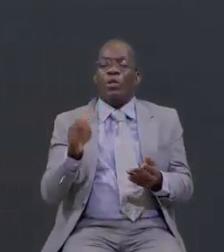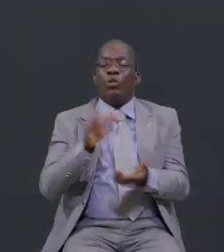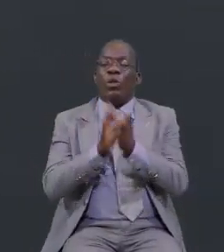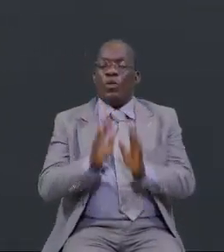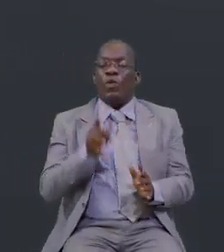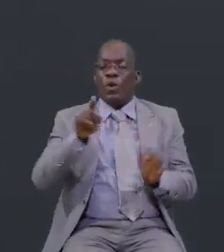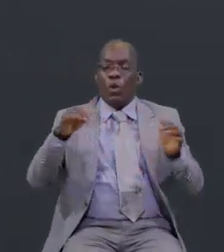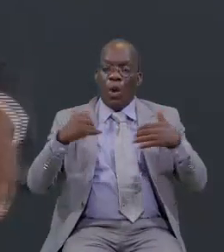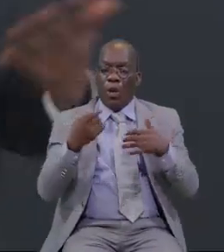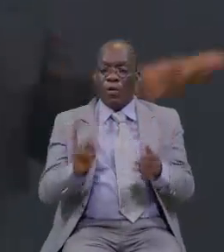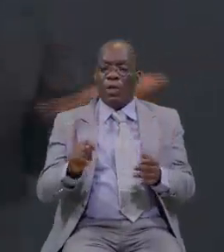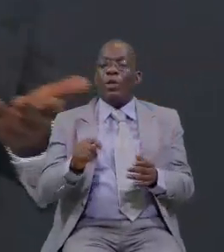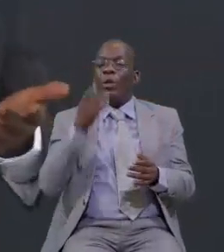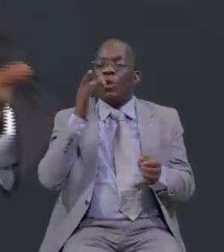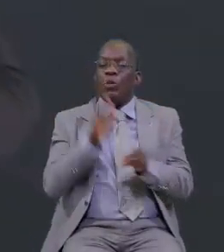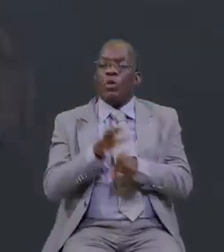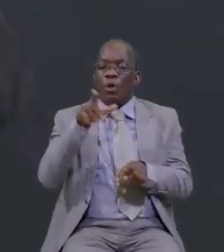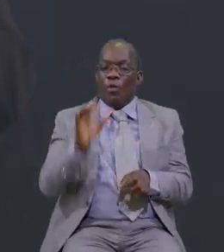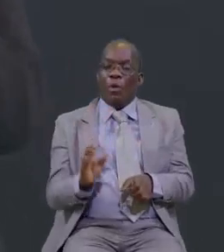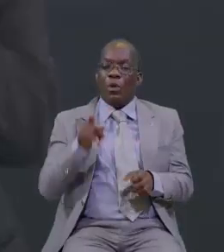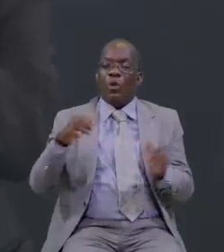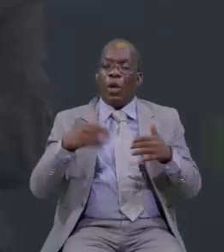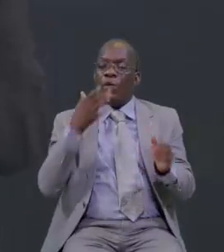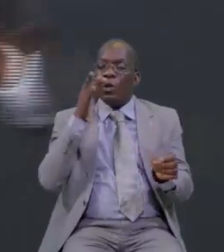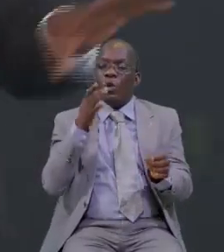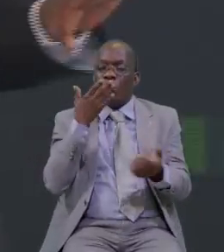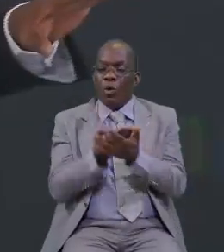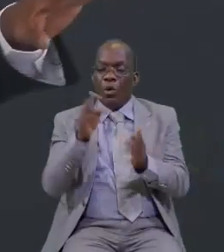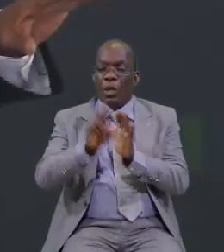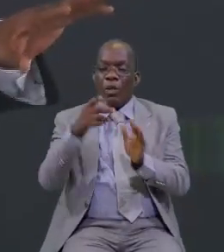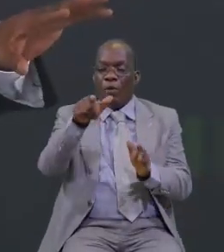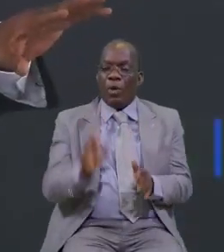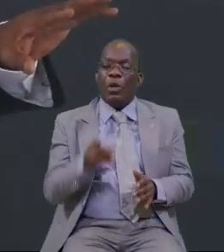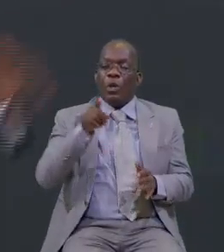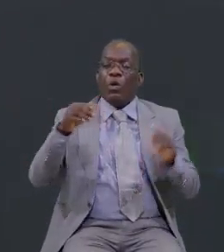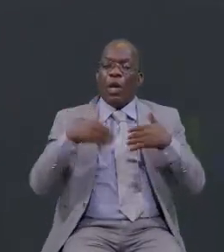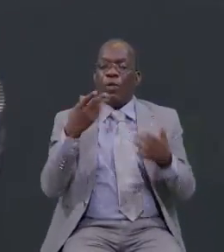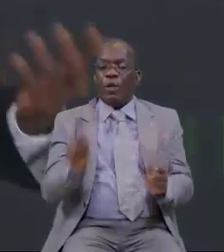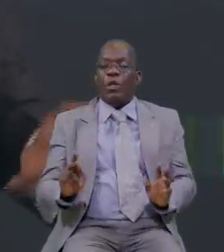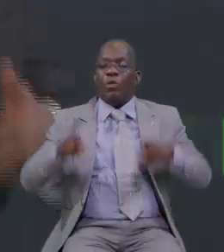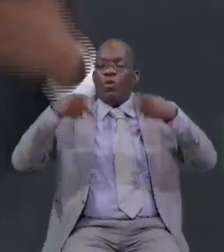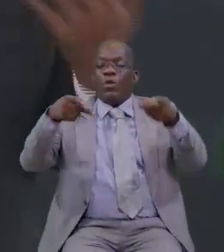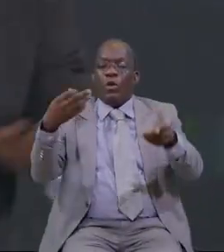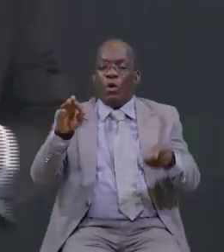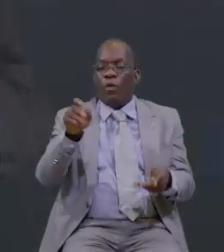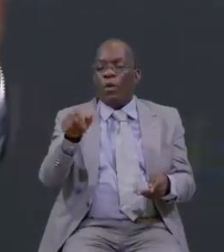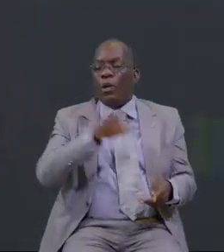have the goodness of God, and you have the provision of Christ at Calvary. And everything, every time you have a